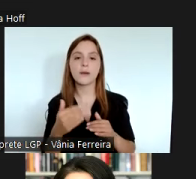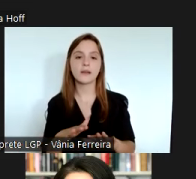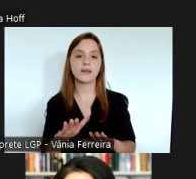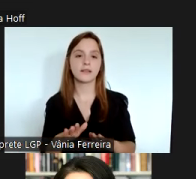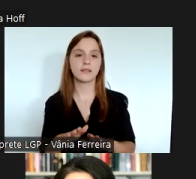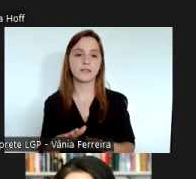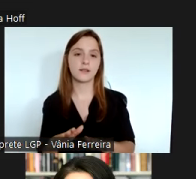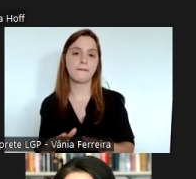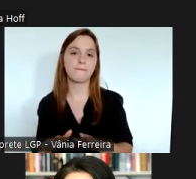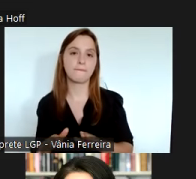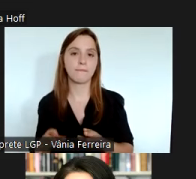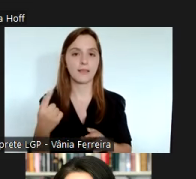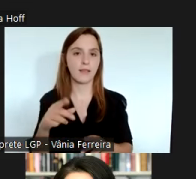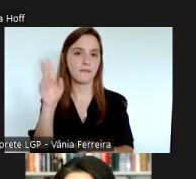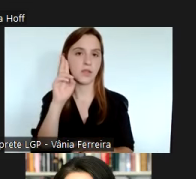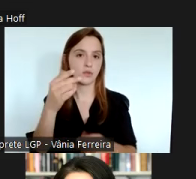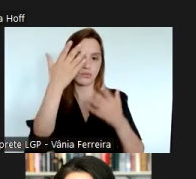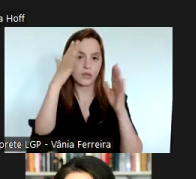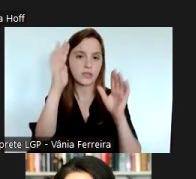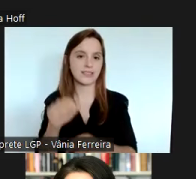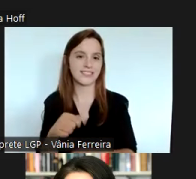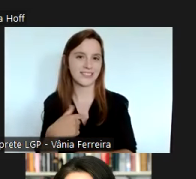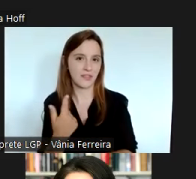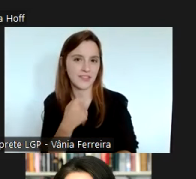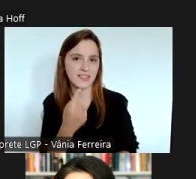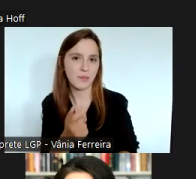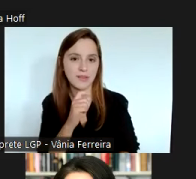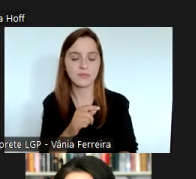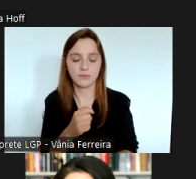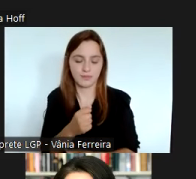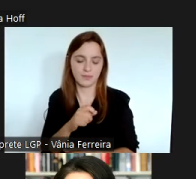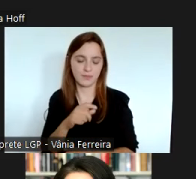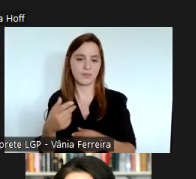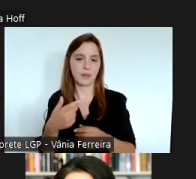democratic values. Am I supposed to say that? You can say what you want.